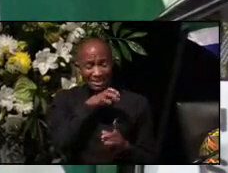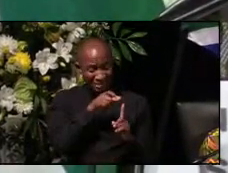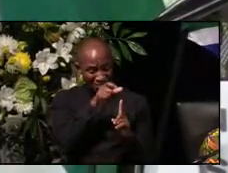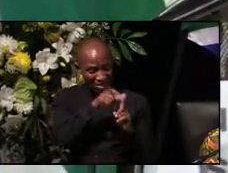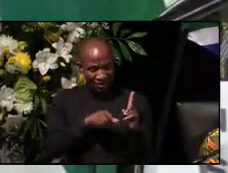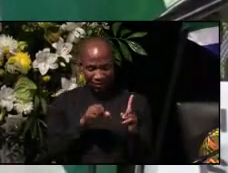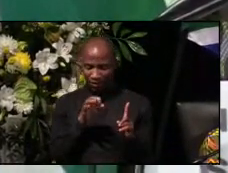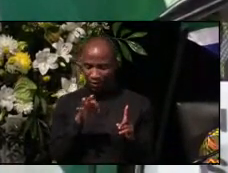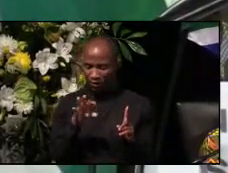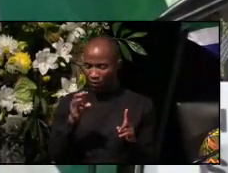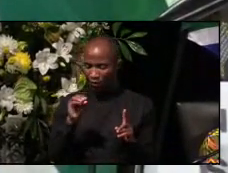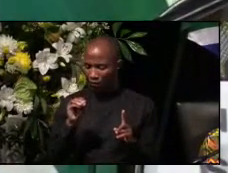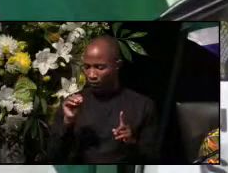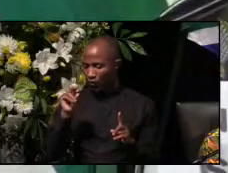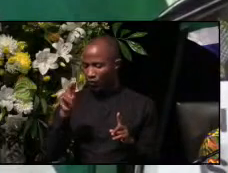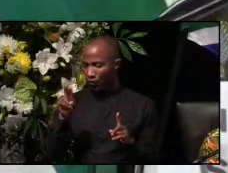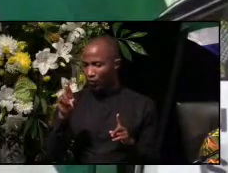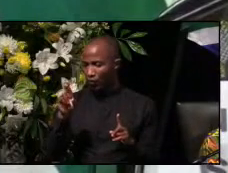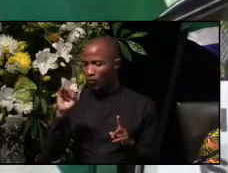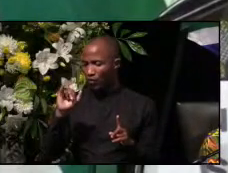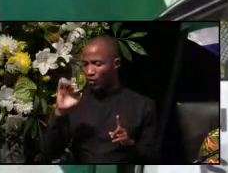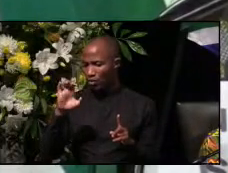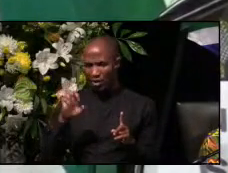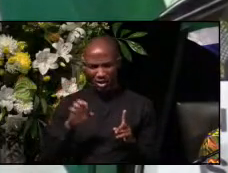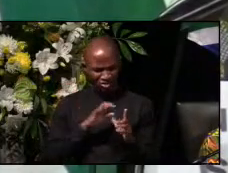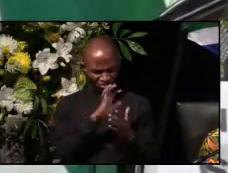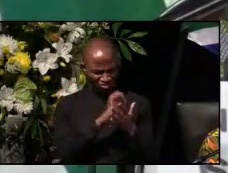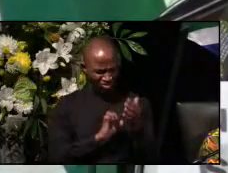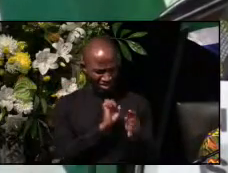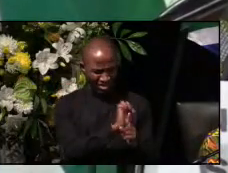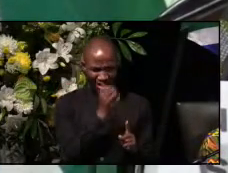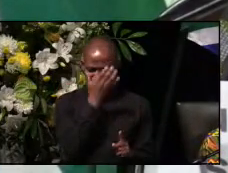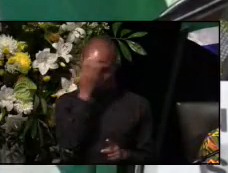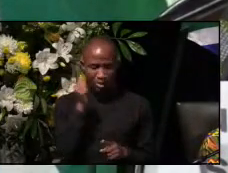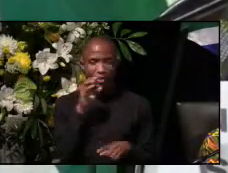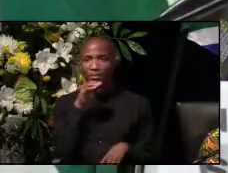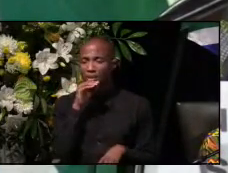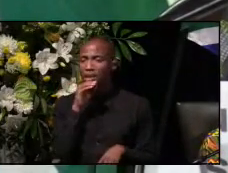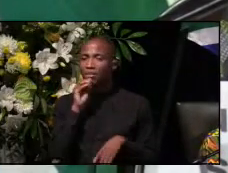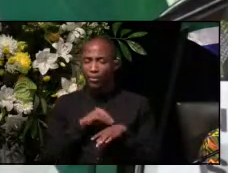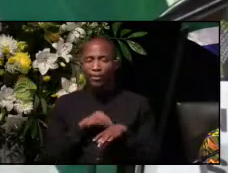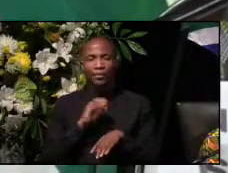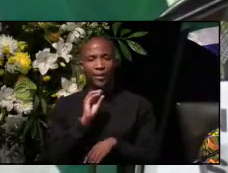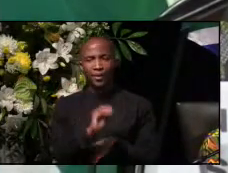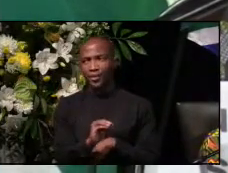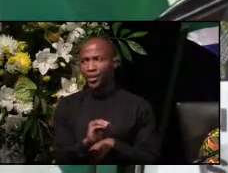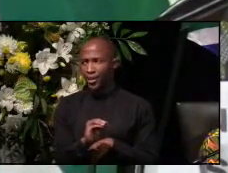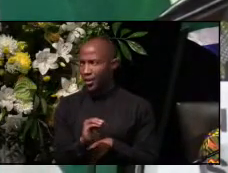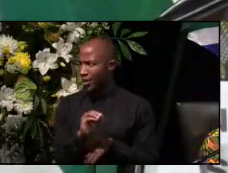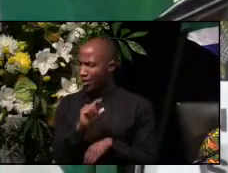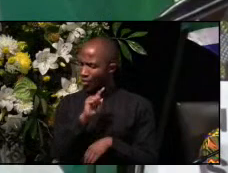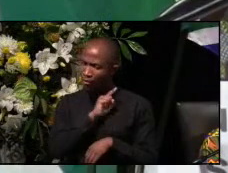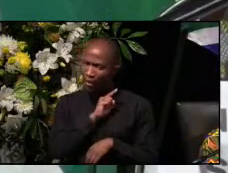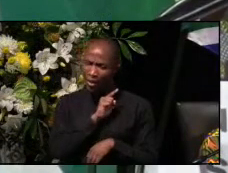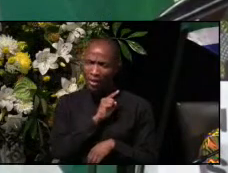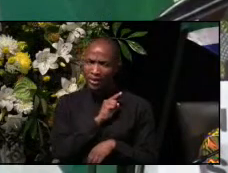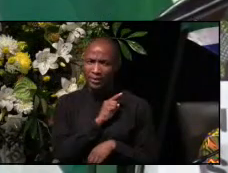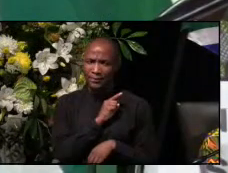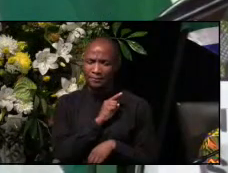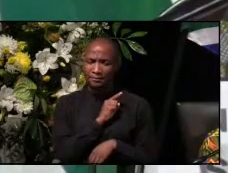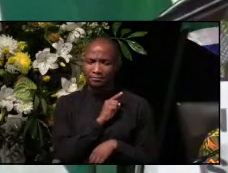people is a problem because during those times